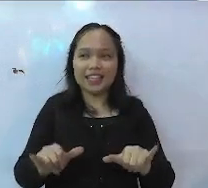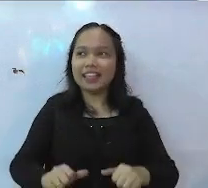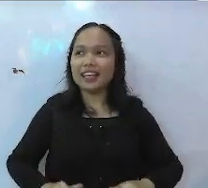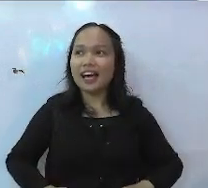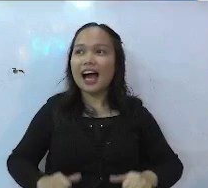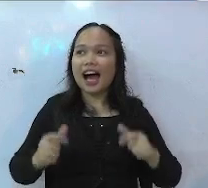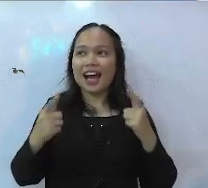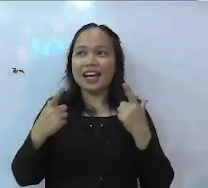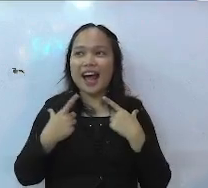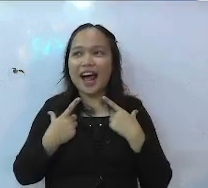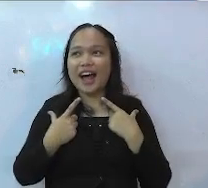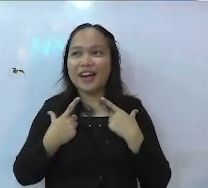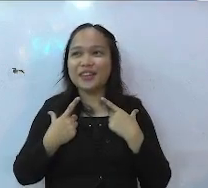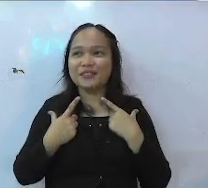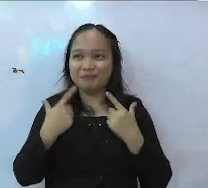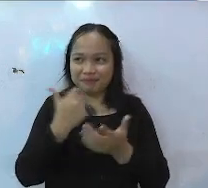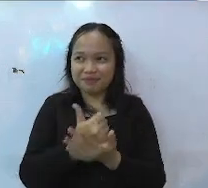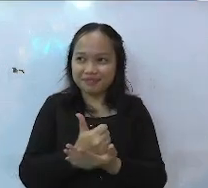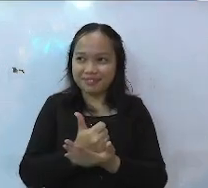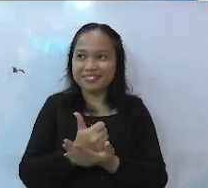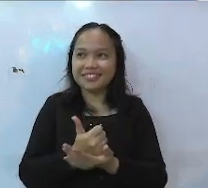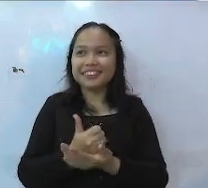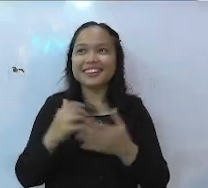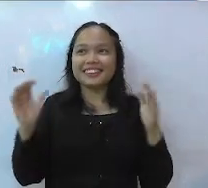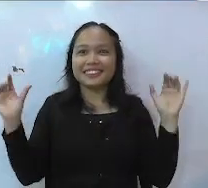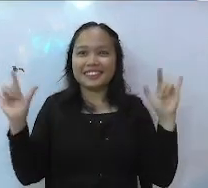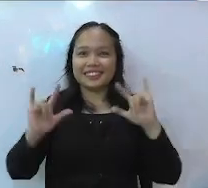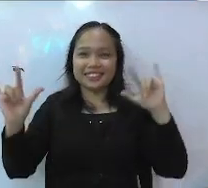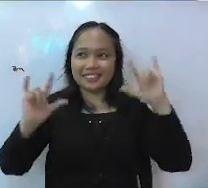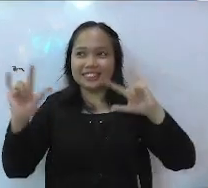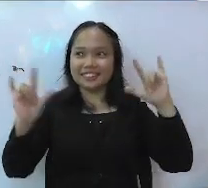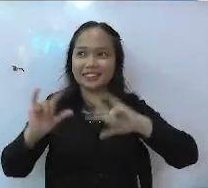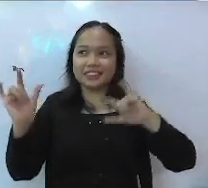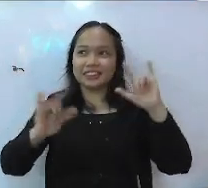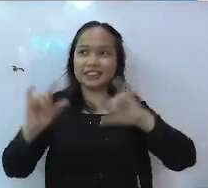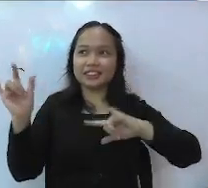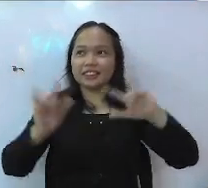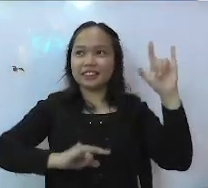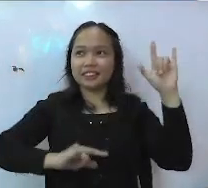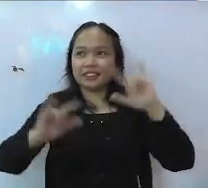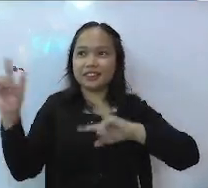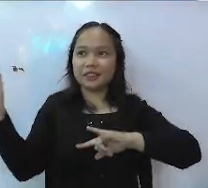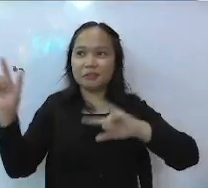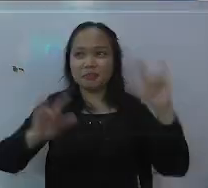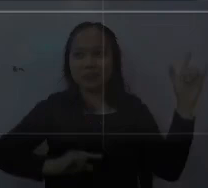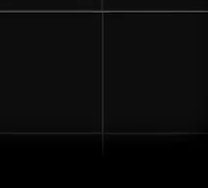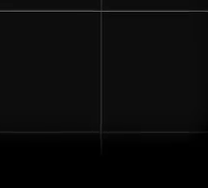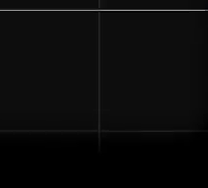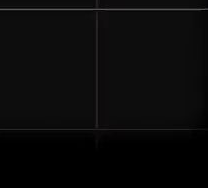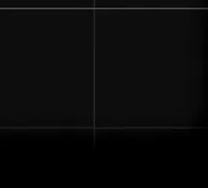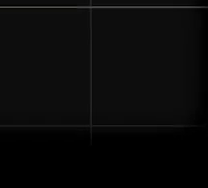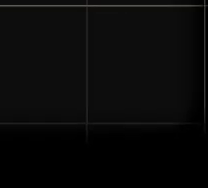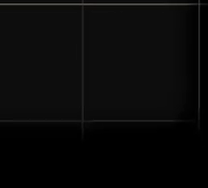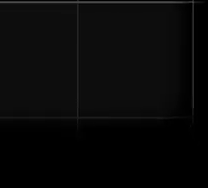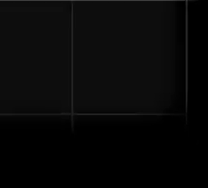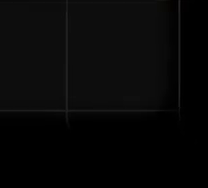saving Alive God bless you all have a good night Thank you